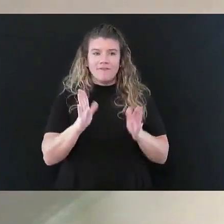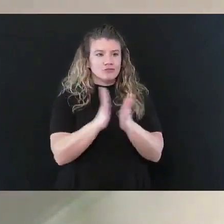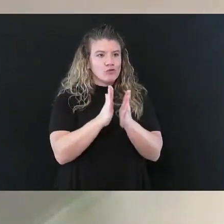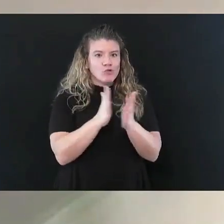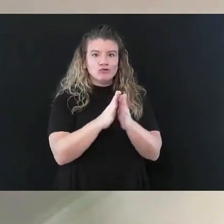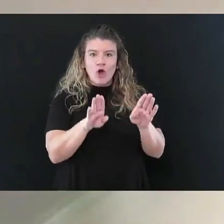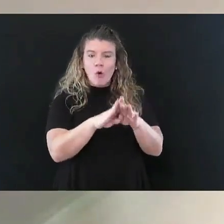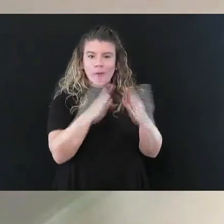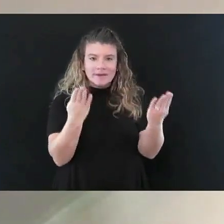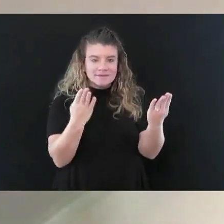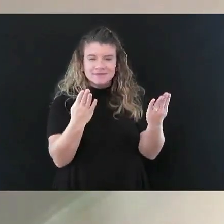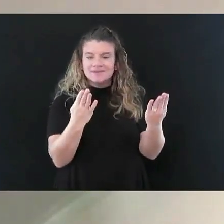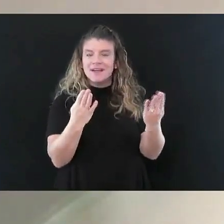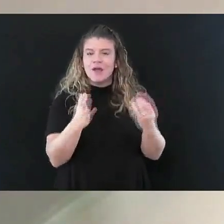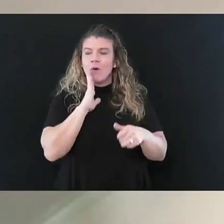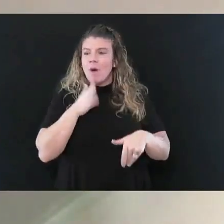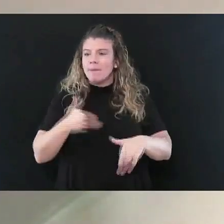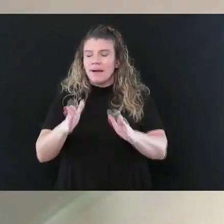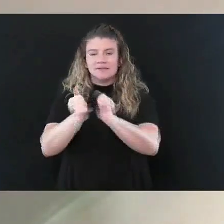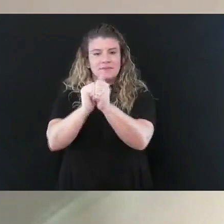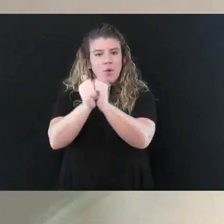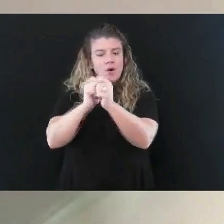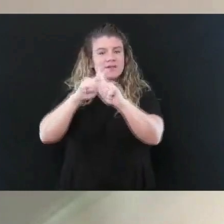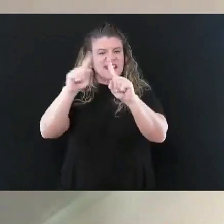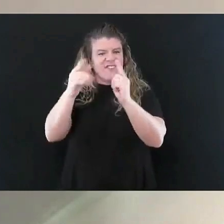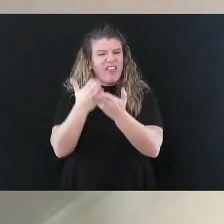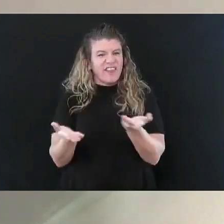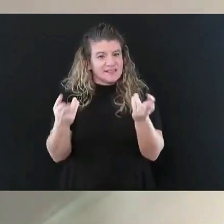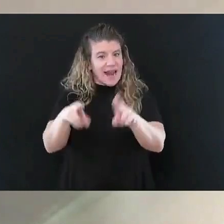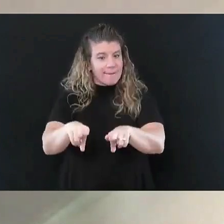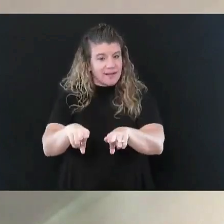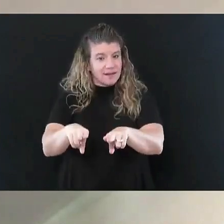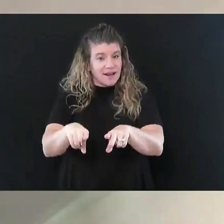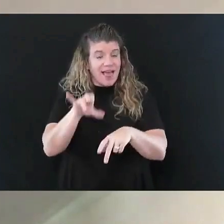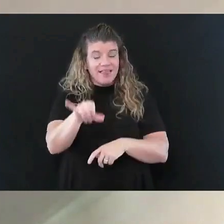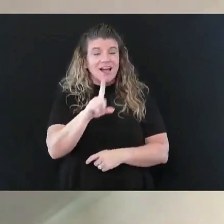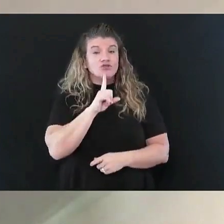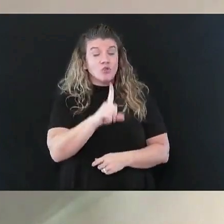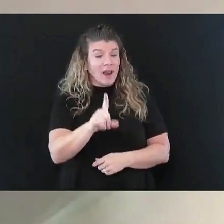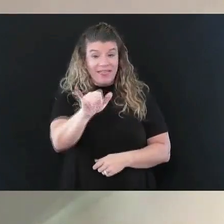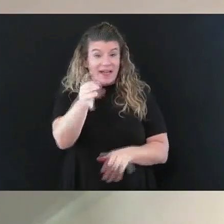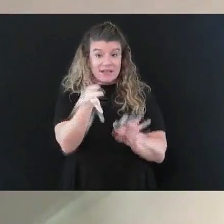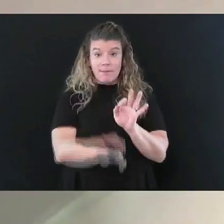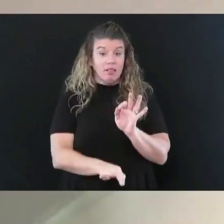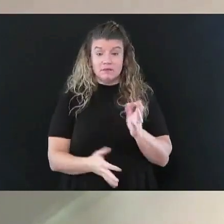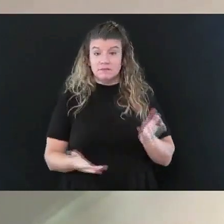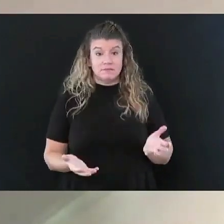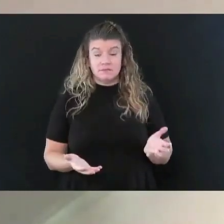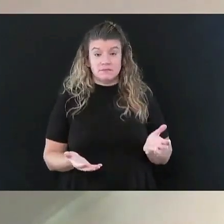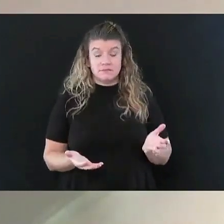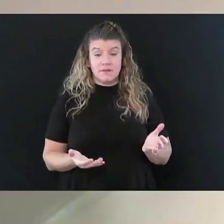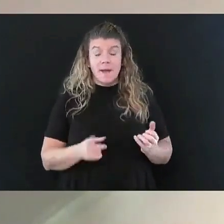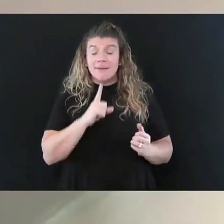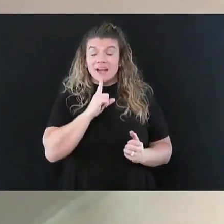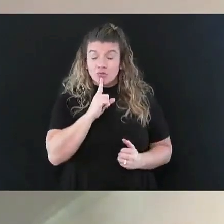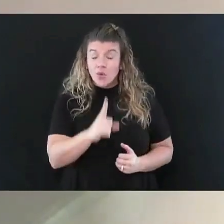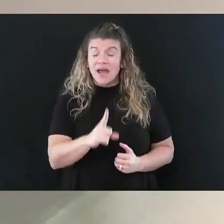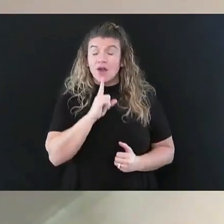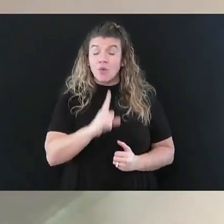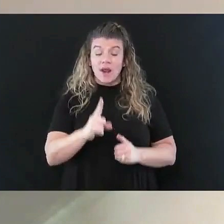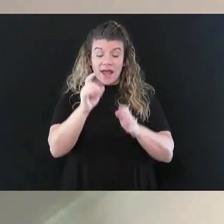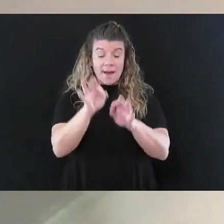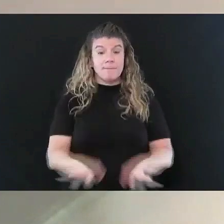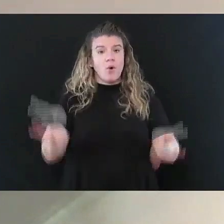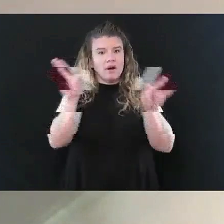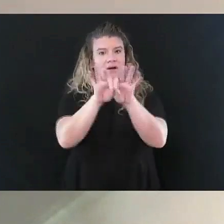in, and we will allow sports and other things to happen. It is really that simple, but it is really important